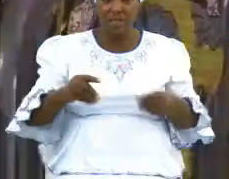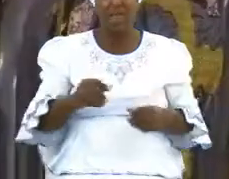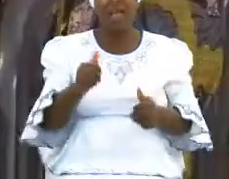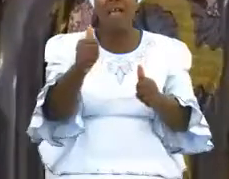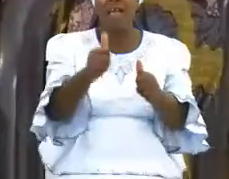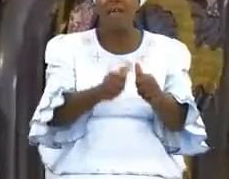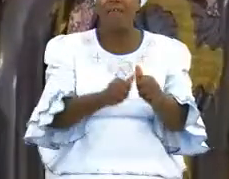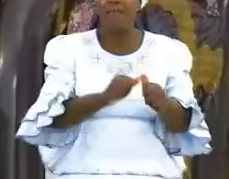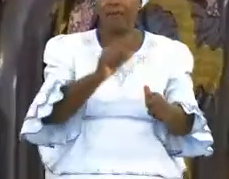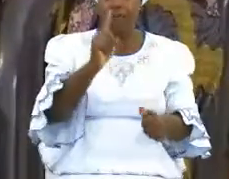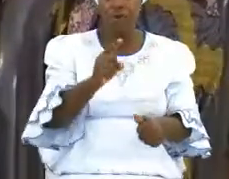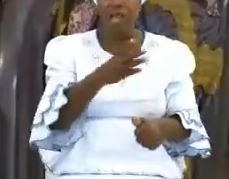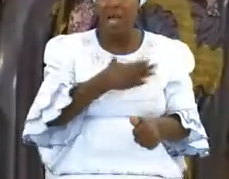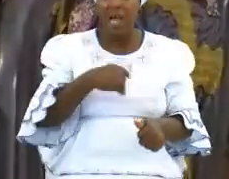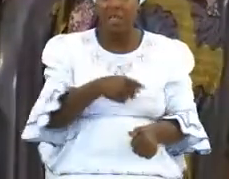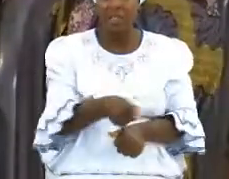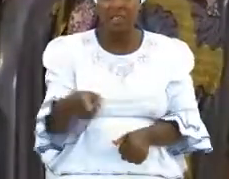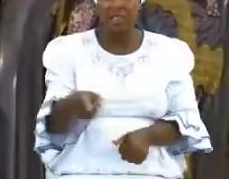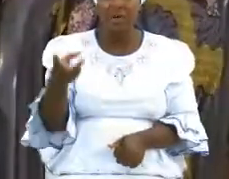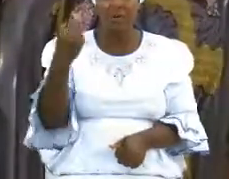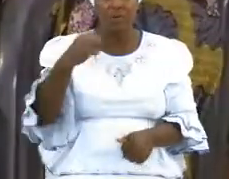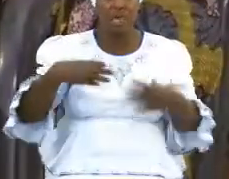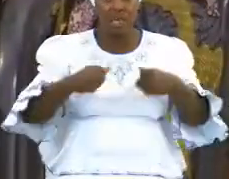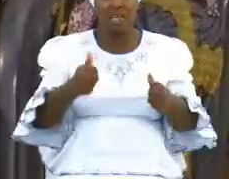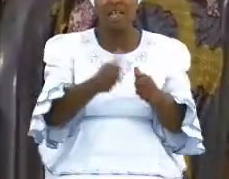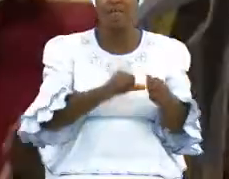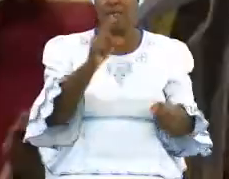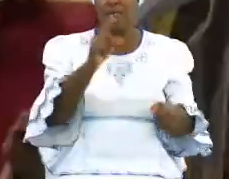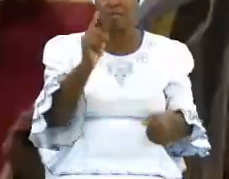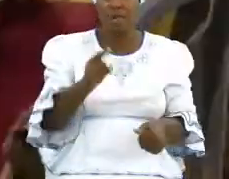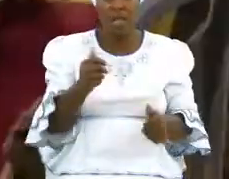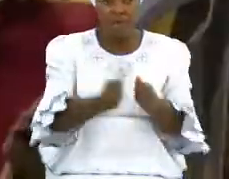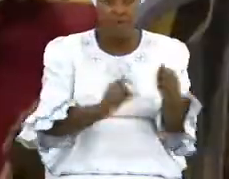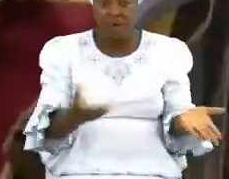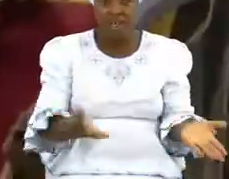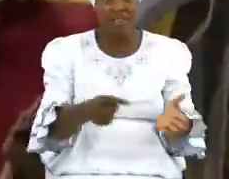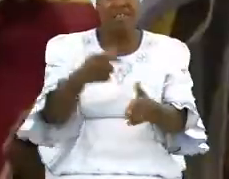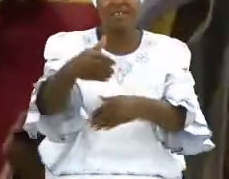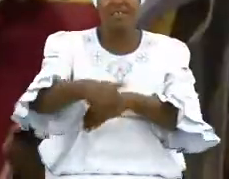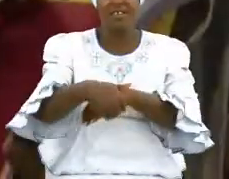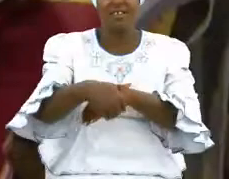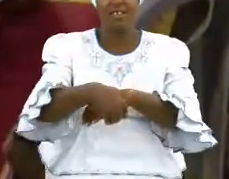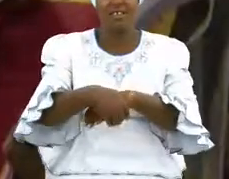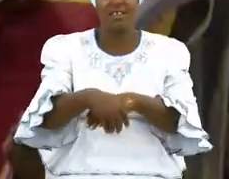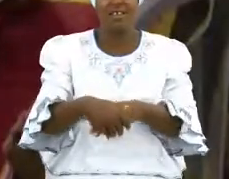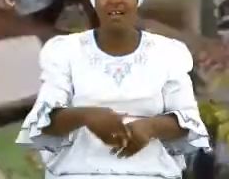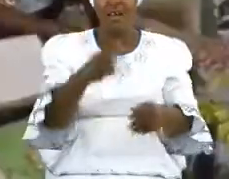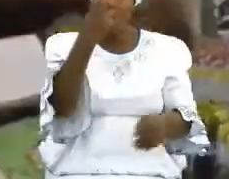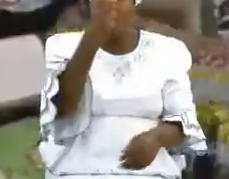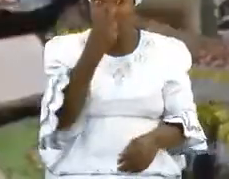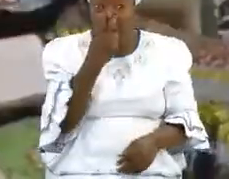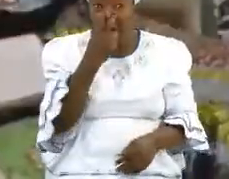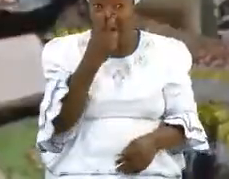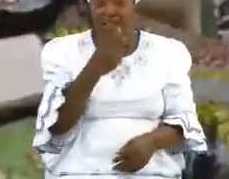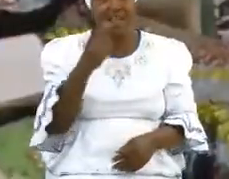healed, everyone. Everyone there tonight, blind eyes will open.